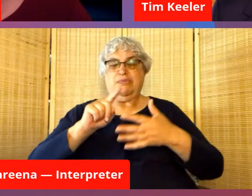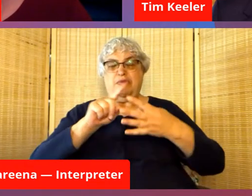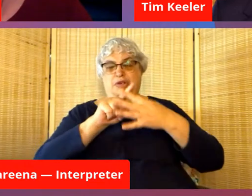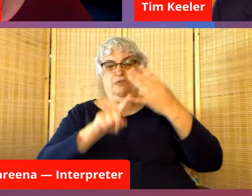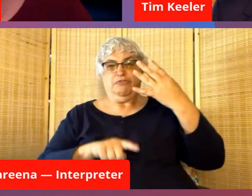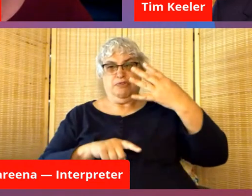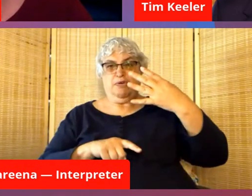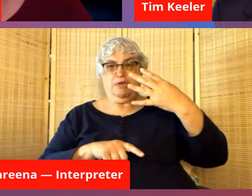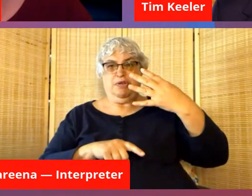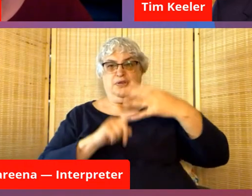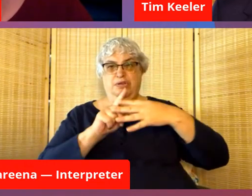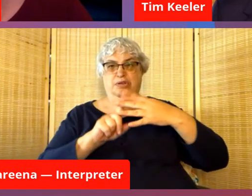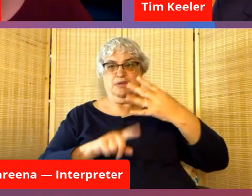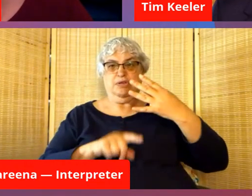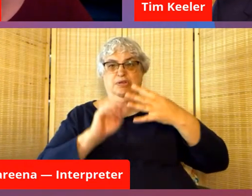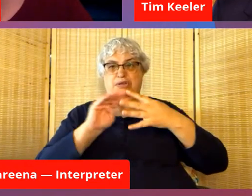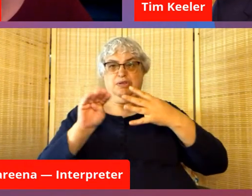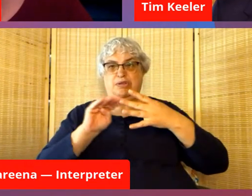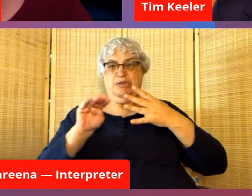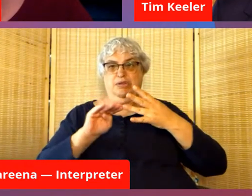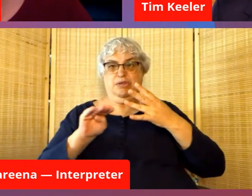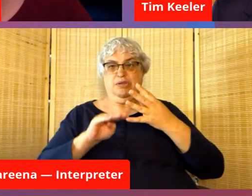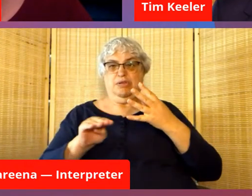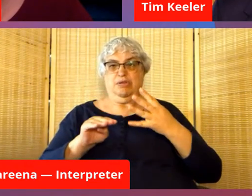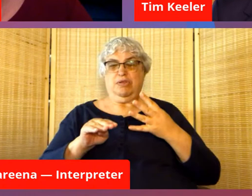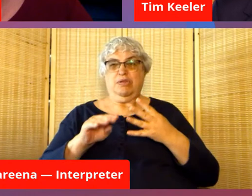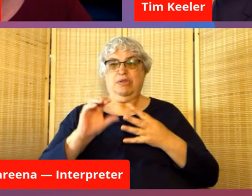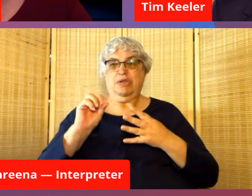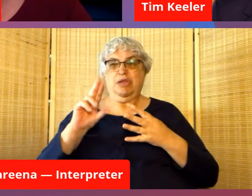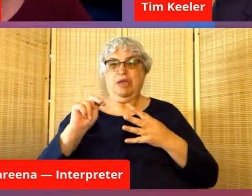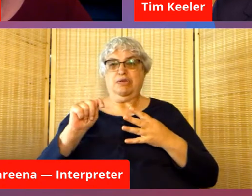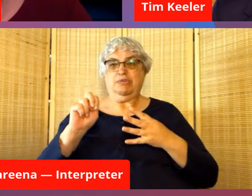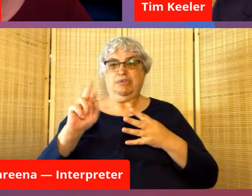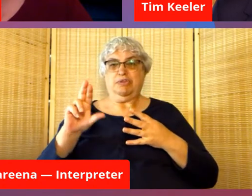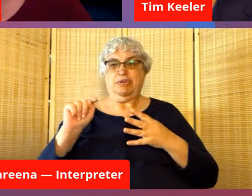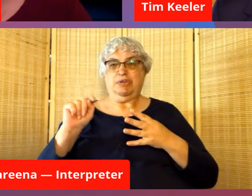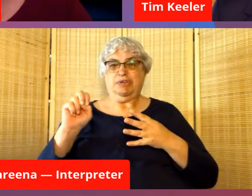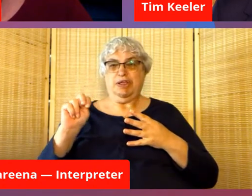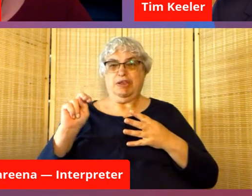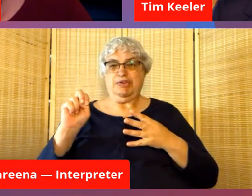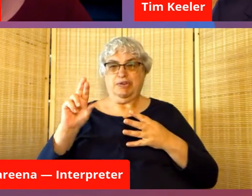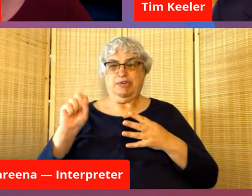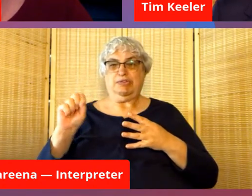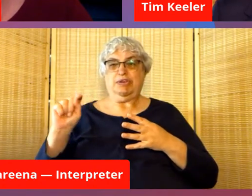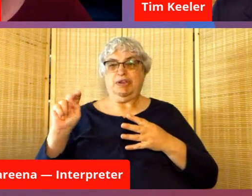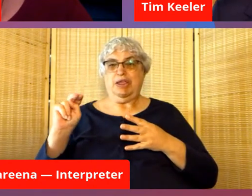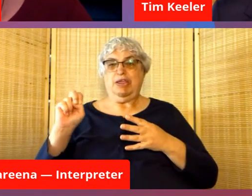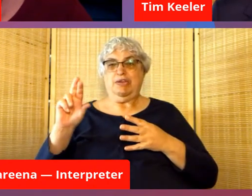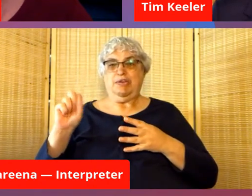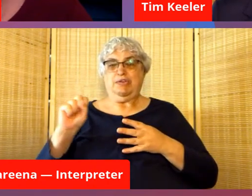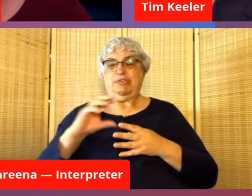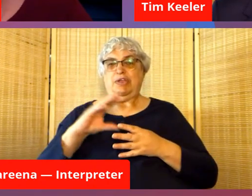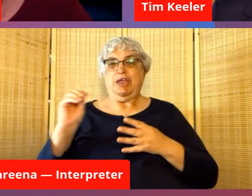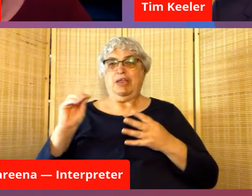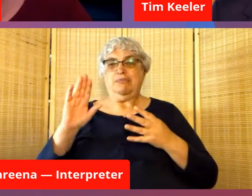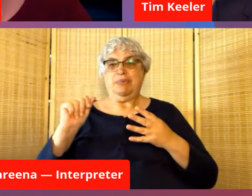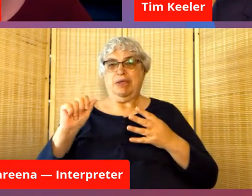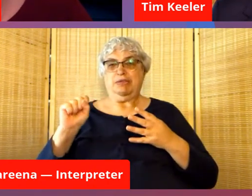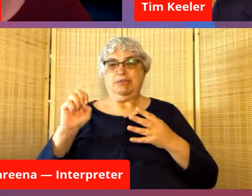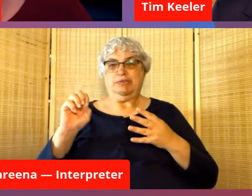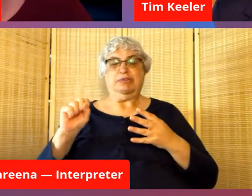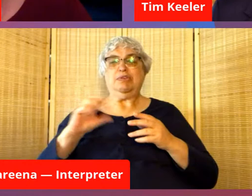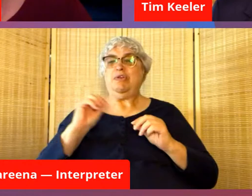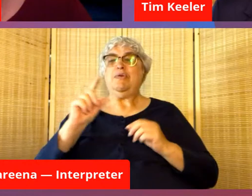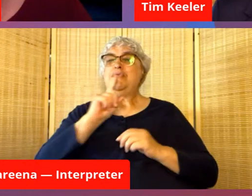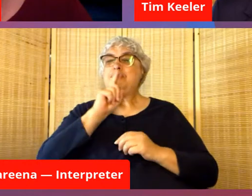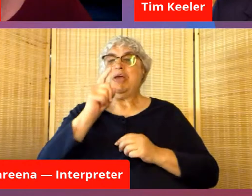bass, but intriguingly, only countertenors, tenors, and basses. So no true sopranos or altos in the group, which makes for a